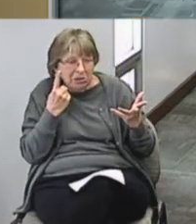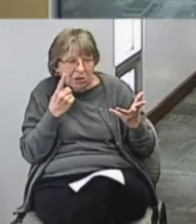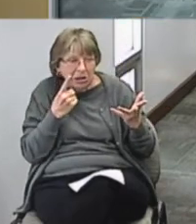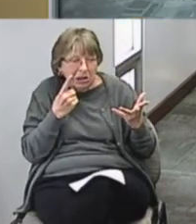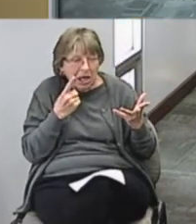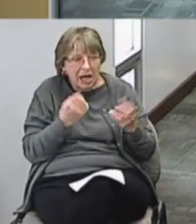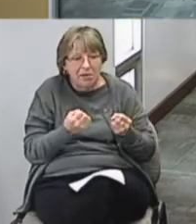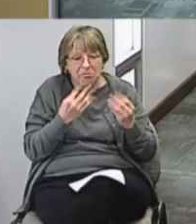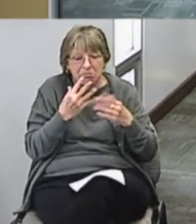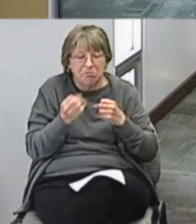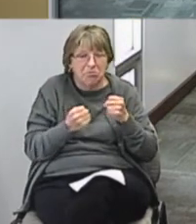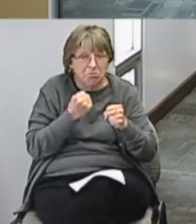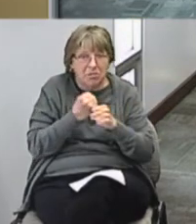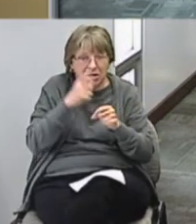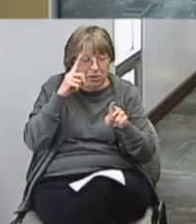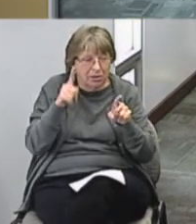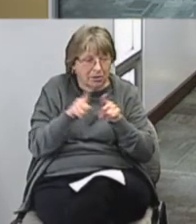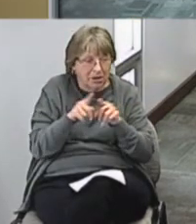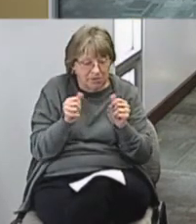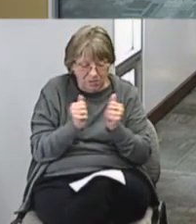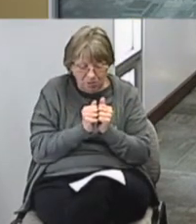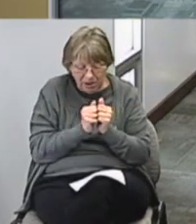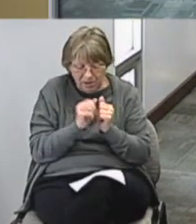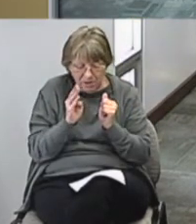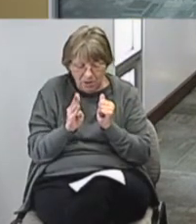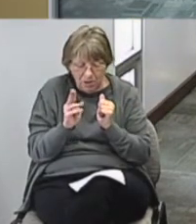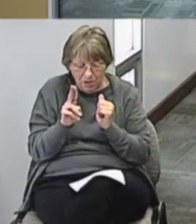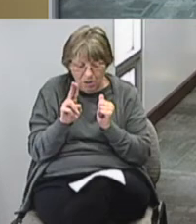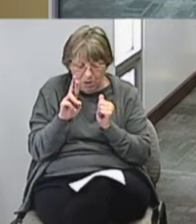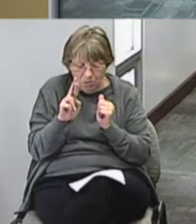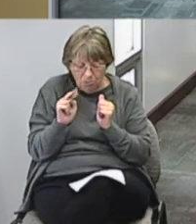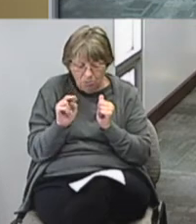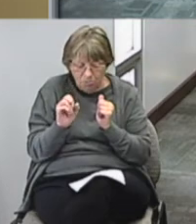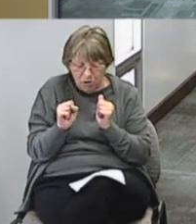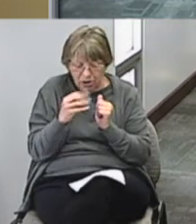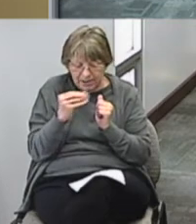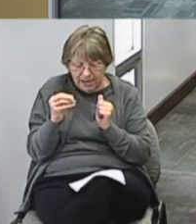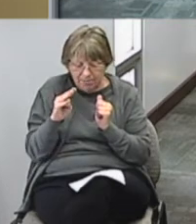multi-year agreement with Burns McDonnell rather than an annual agreement?